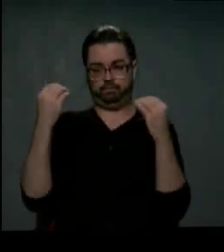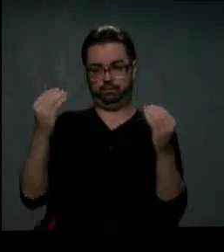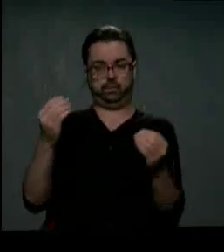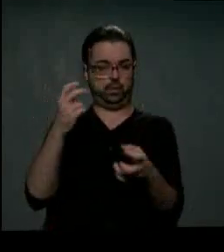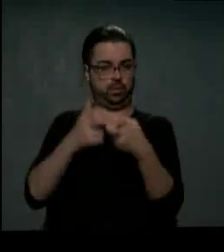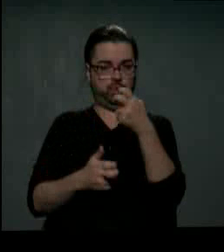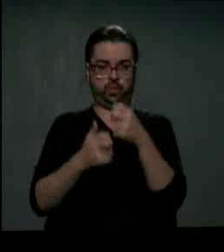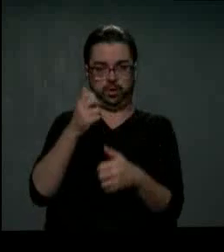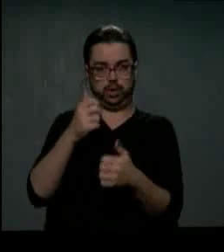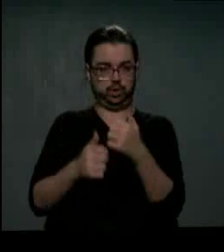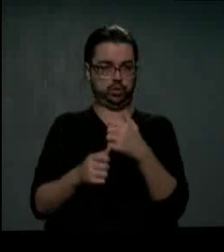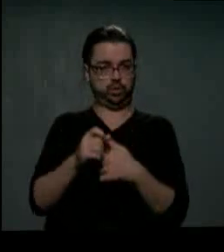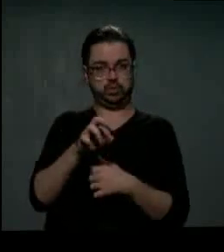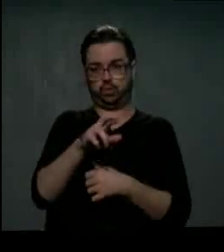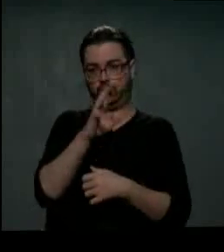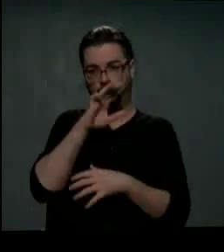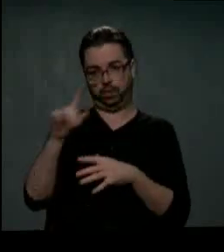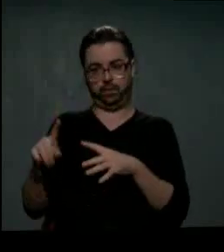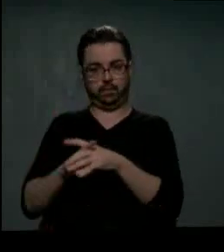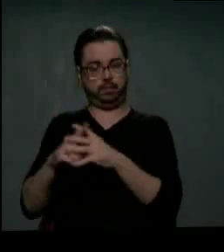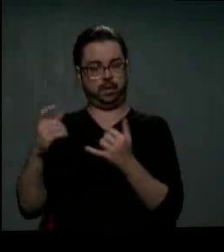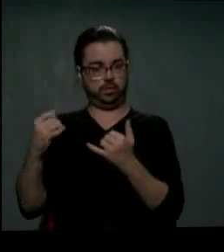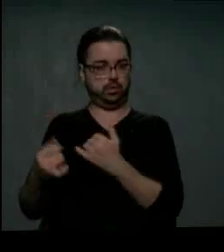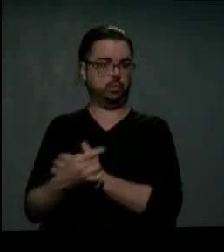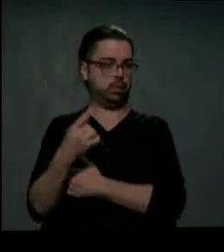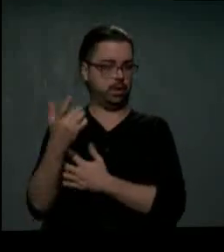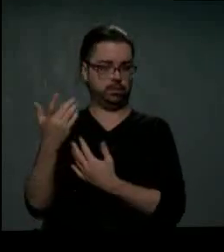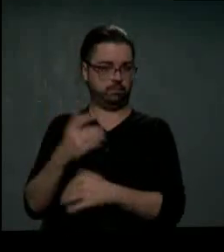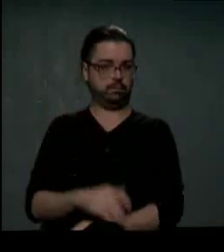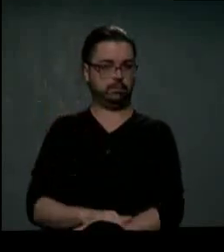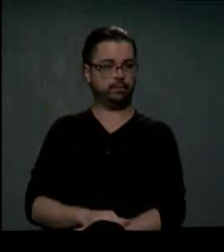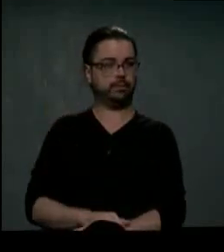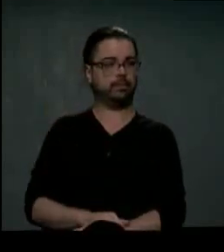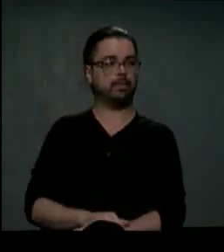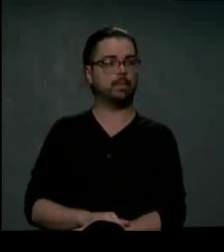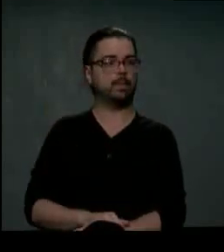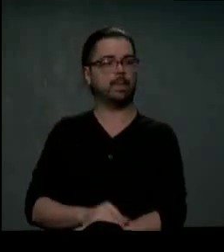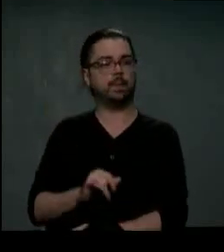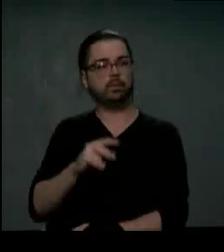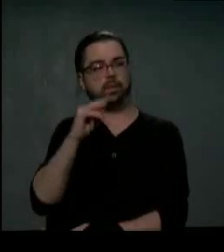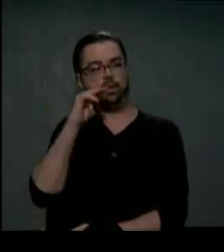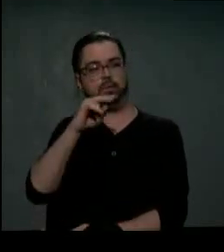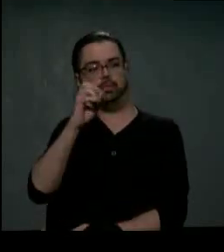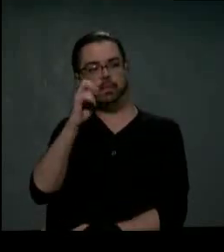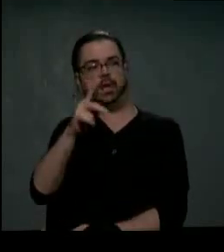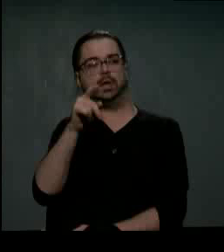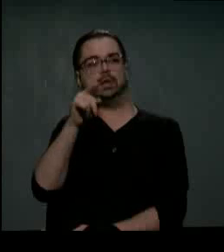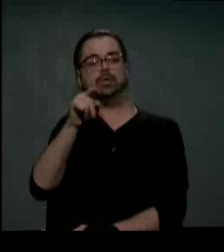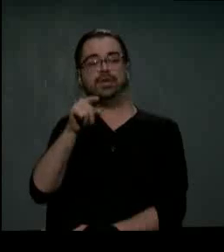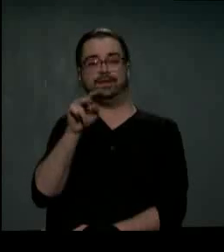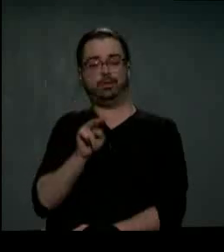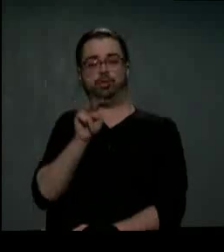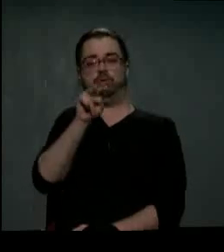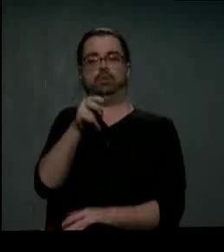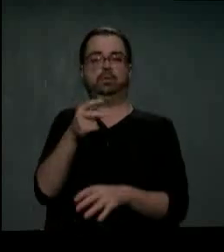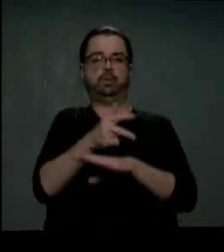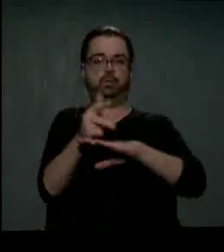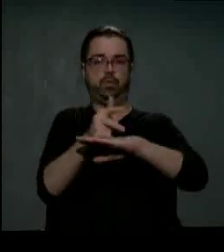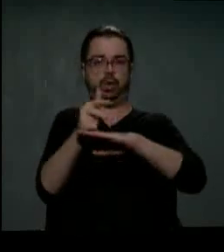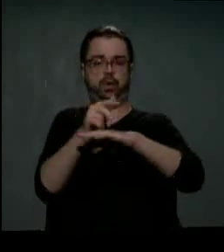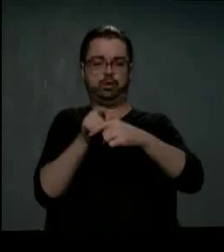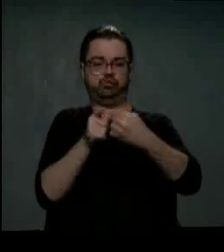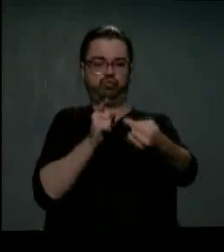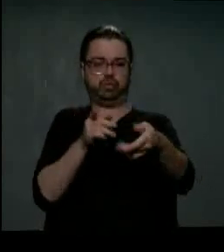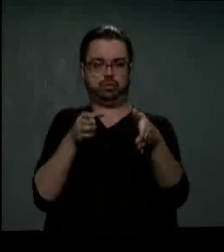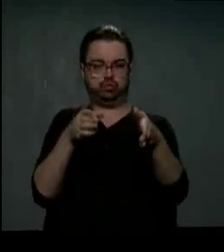issues whatsoever. They would have appeared here today. Can we look back down the street? This is, again, looking at the parking lot across the street.